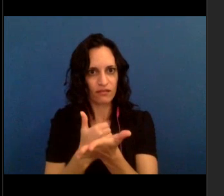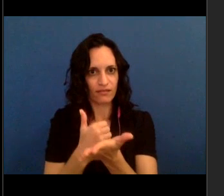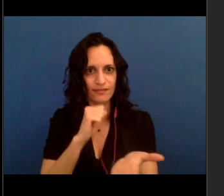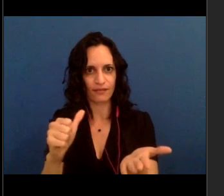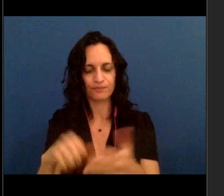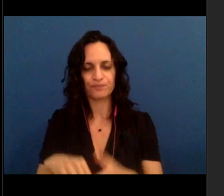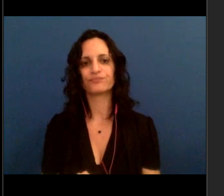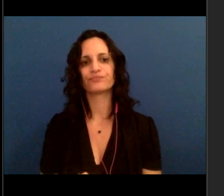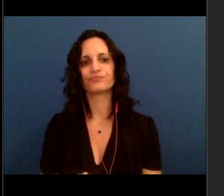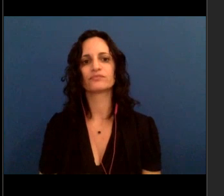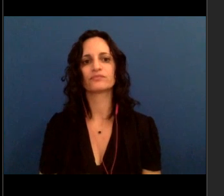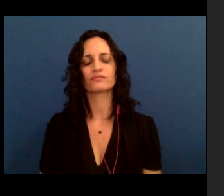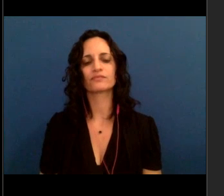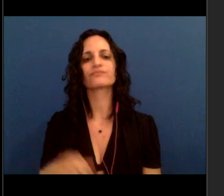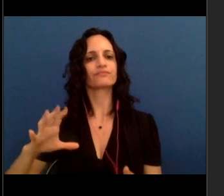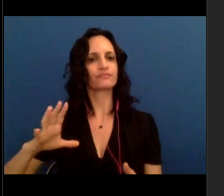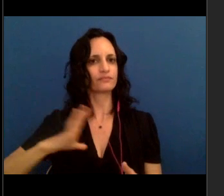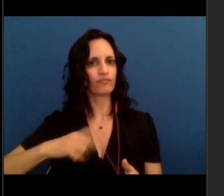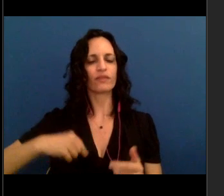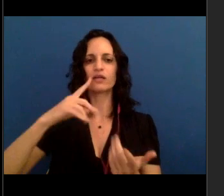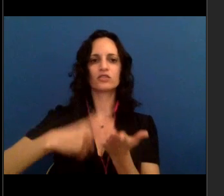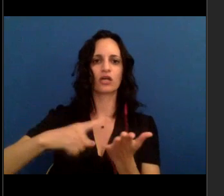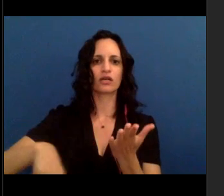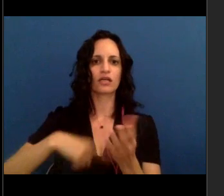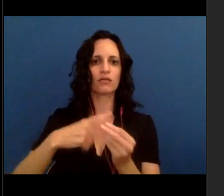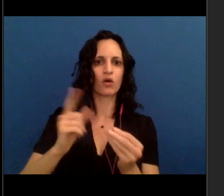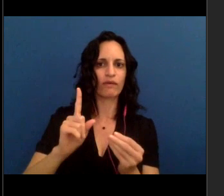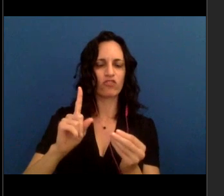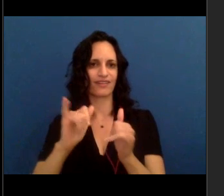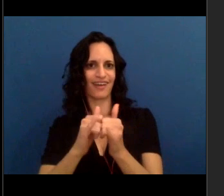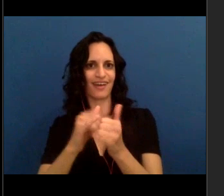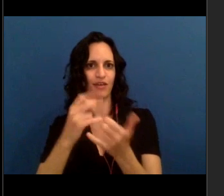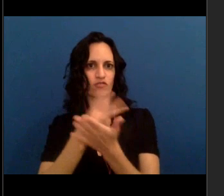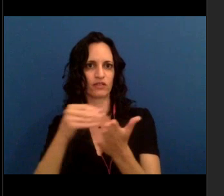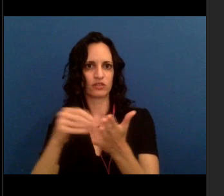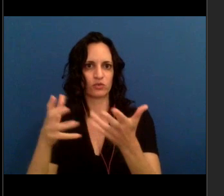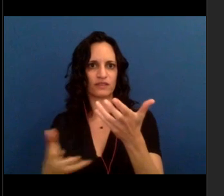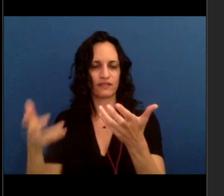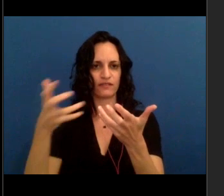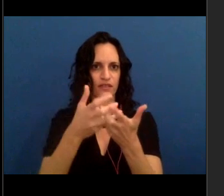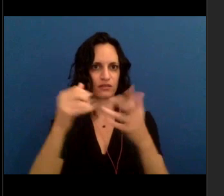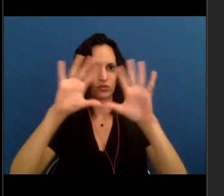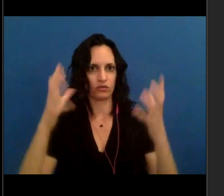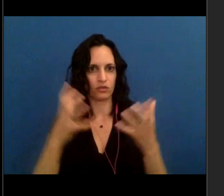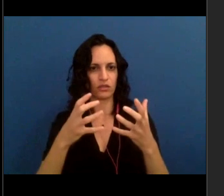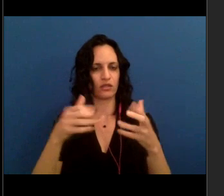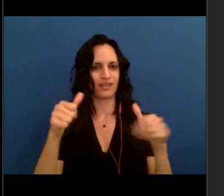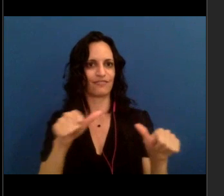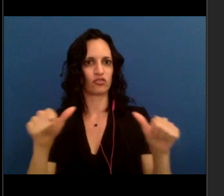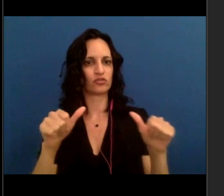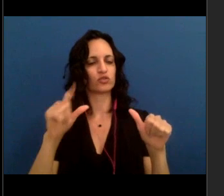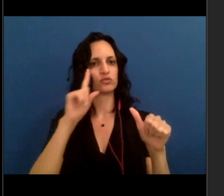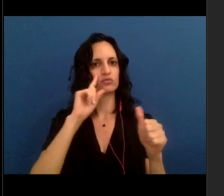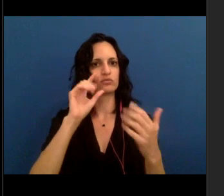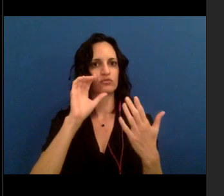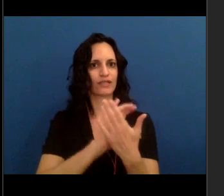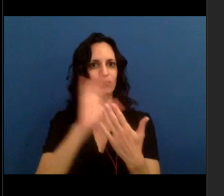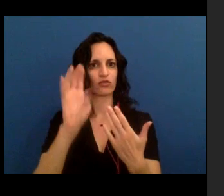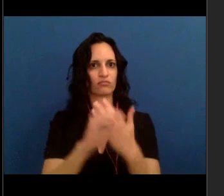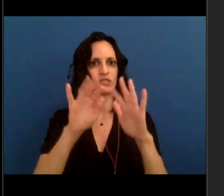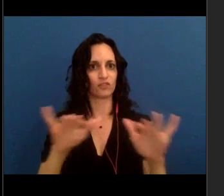So I'll be talking about where and how graduate students fit into efforts to diversify curriculum. What are